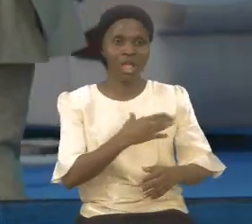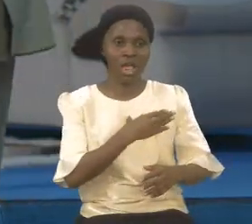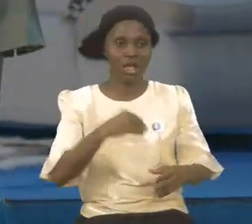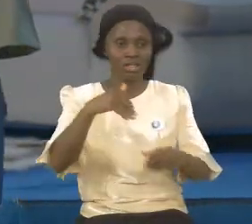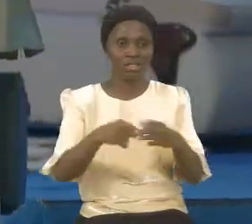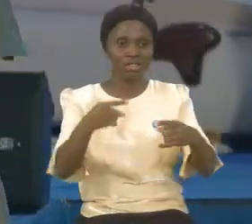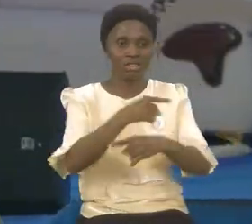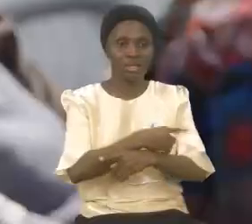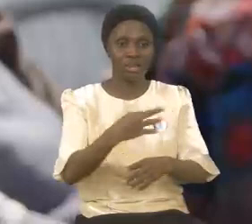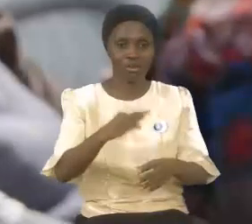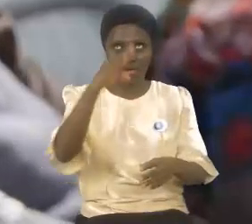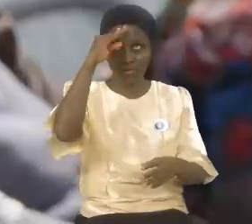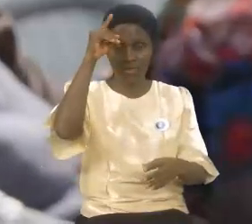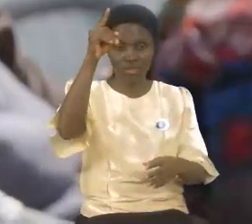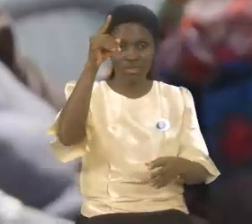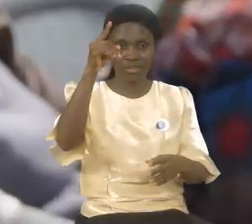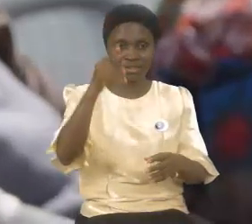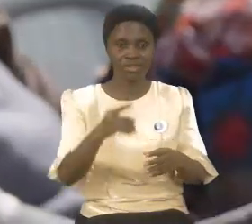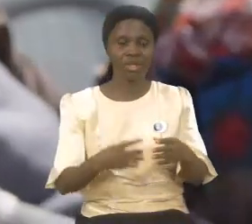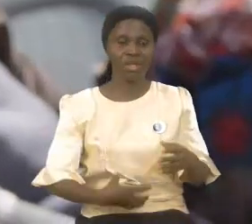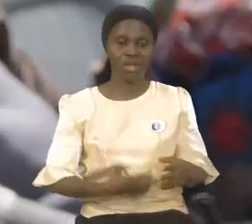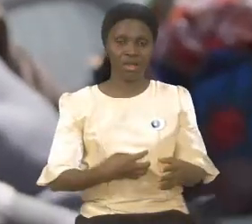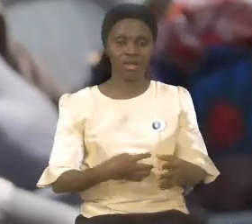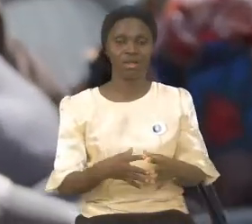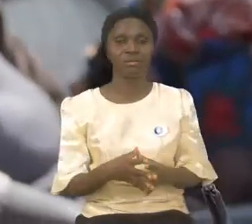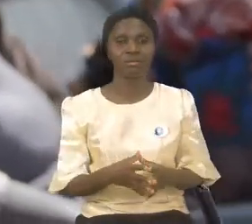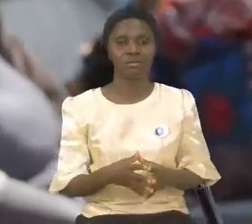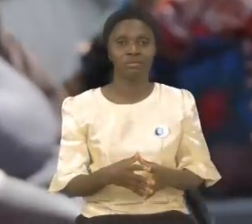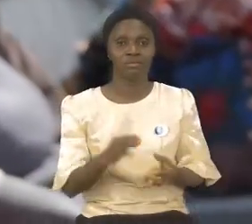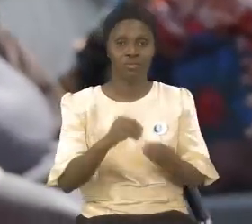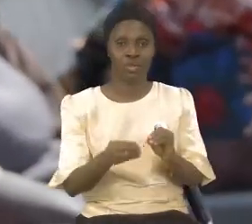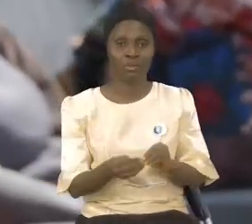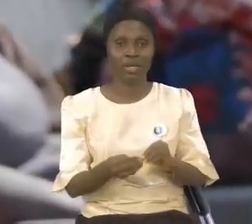Let's look at number three here. Number three,